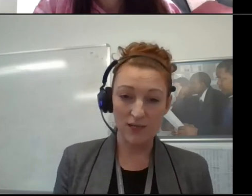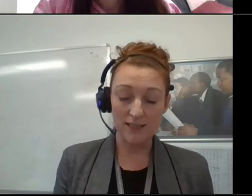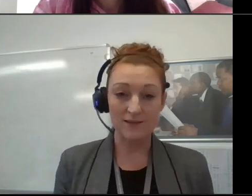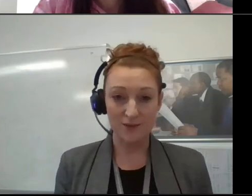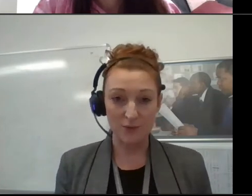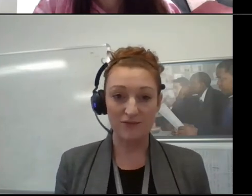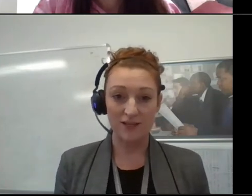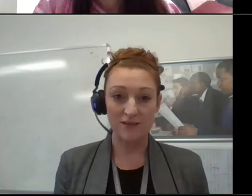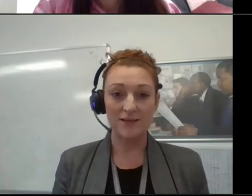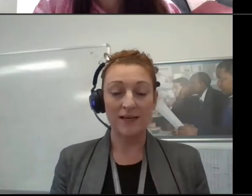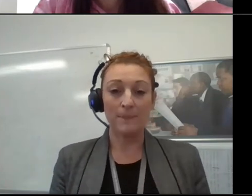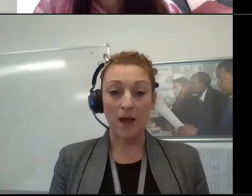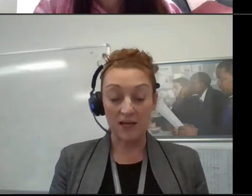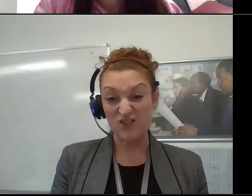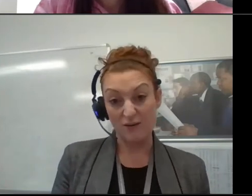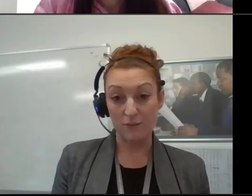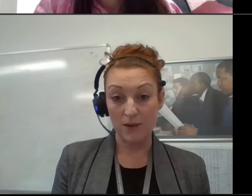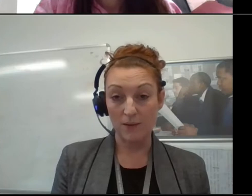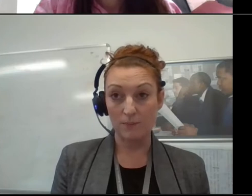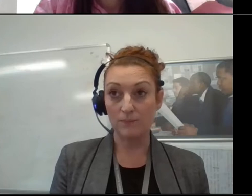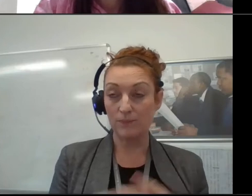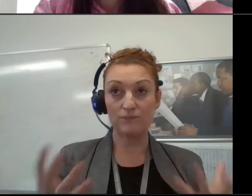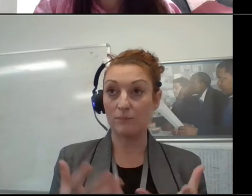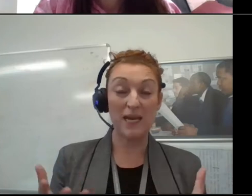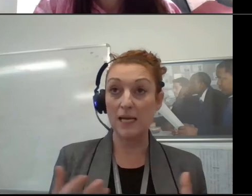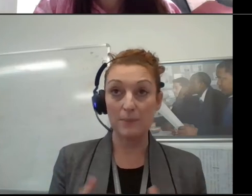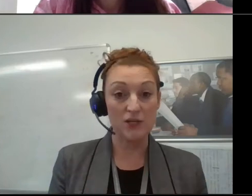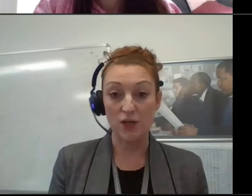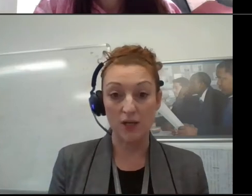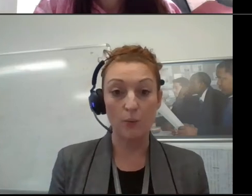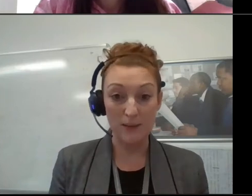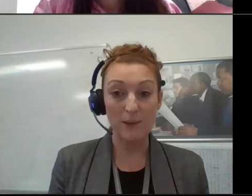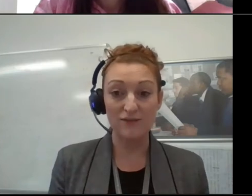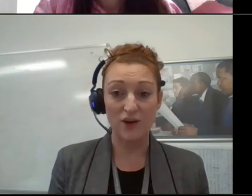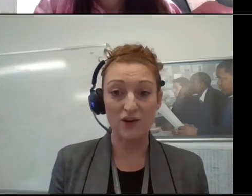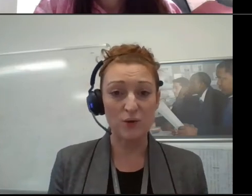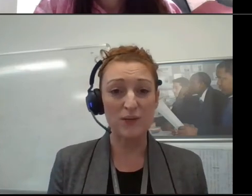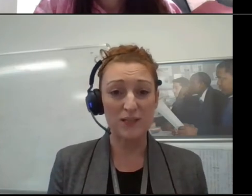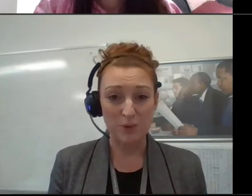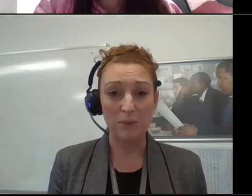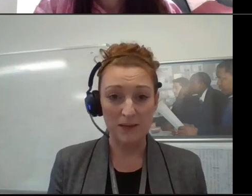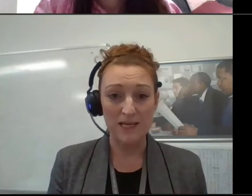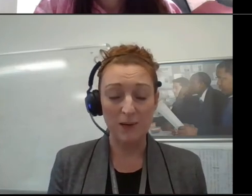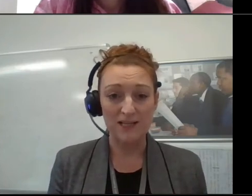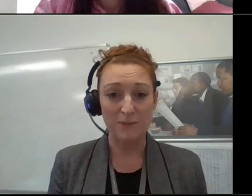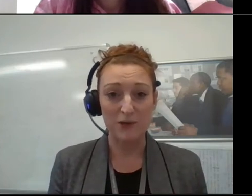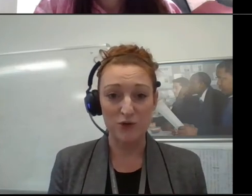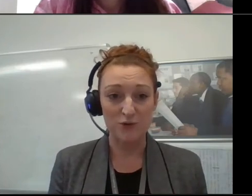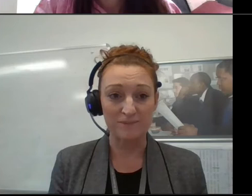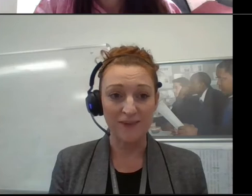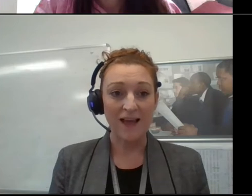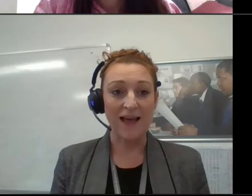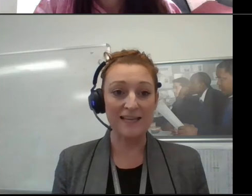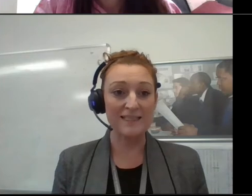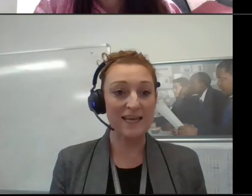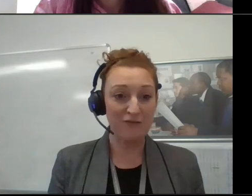outcomes. But as school leaders and school governors, I start from the beginning position that we believe that our school is probably the best place for most